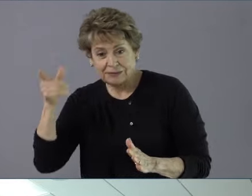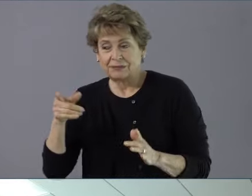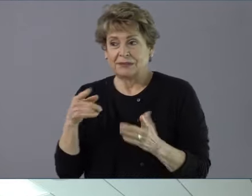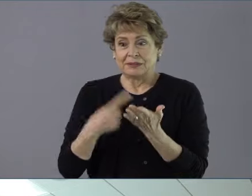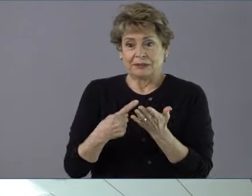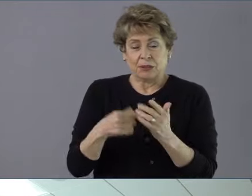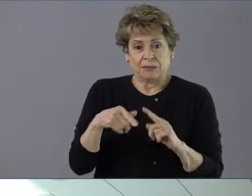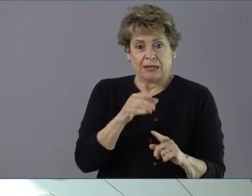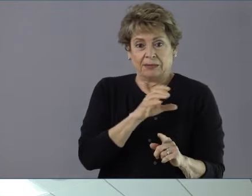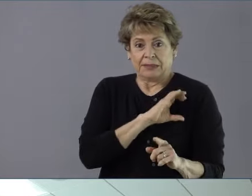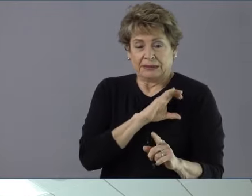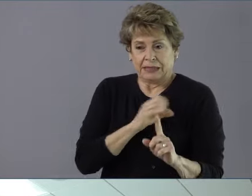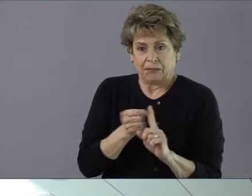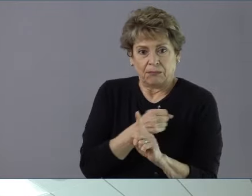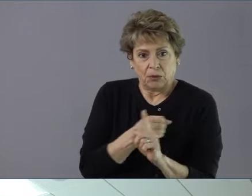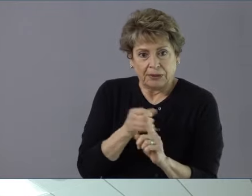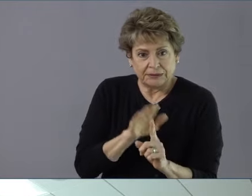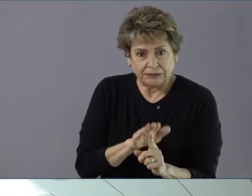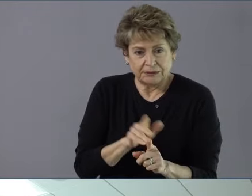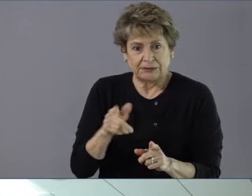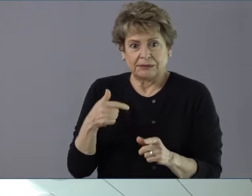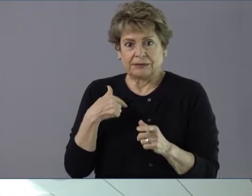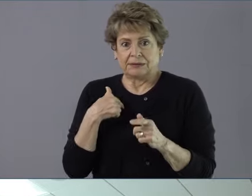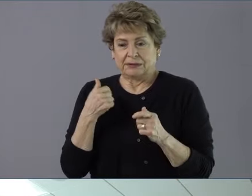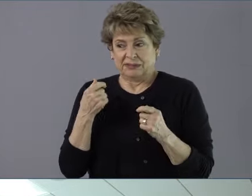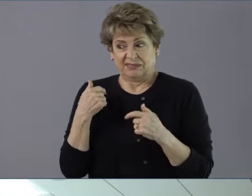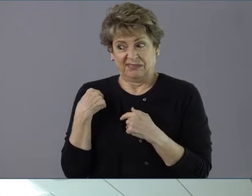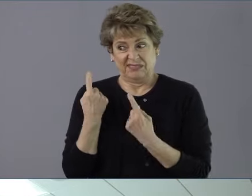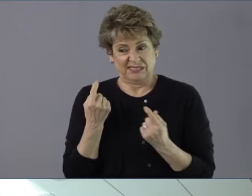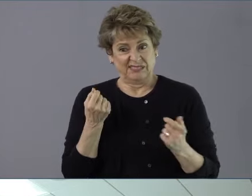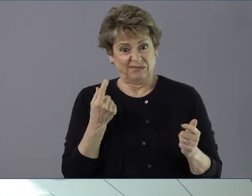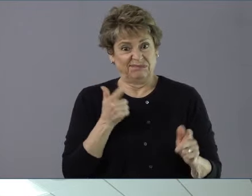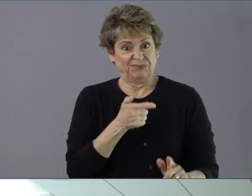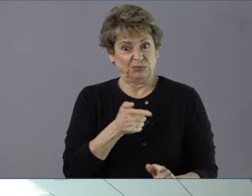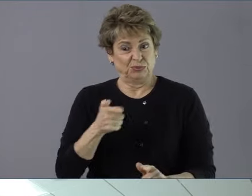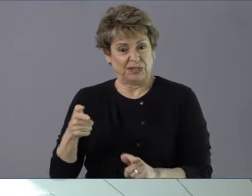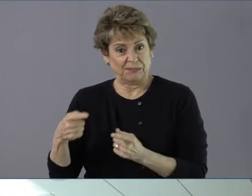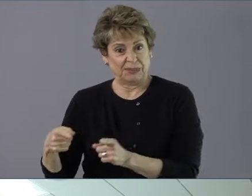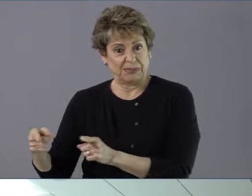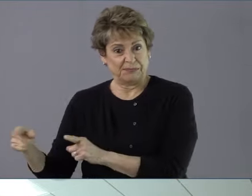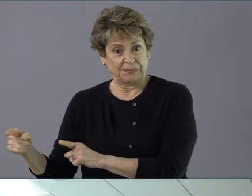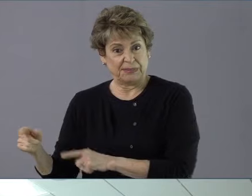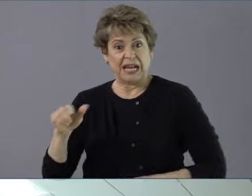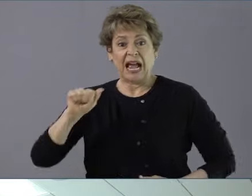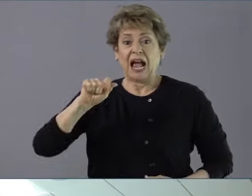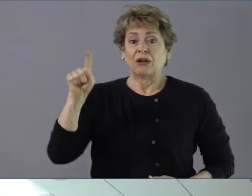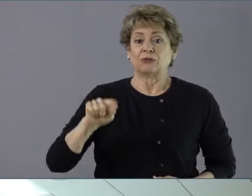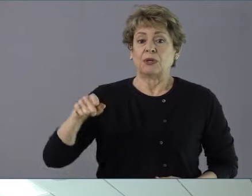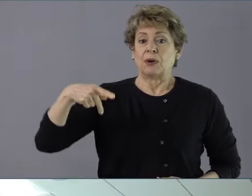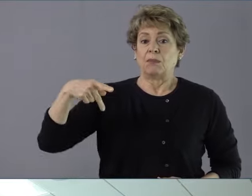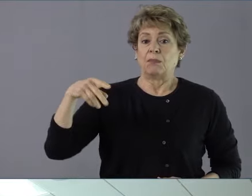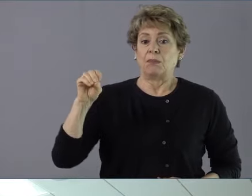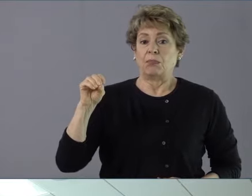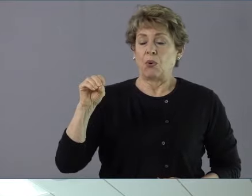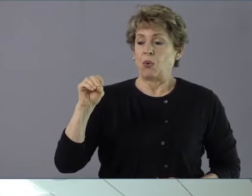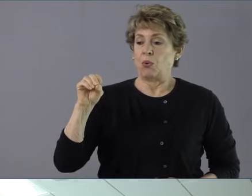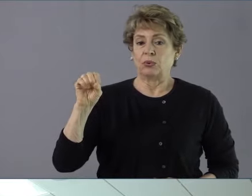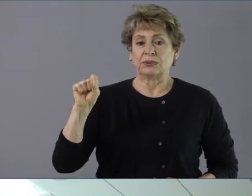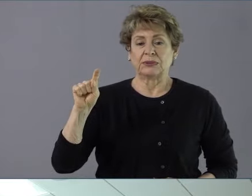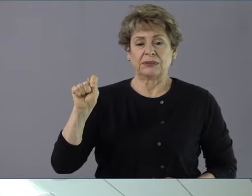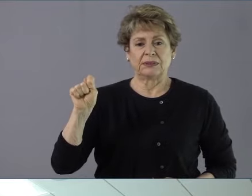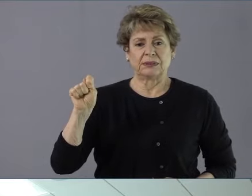have been several shootings. You've indicated a willingness to diversify AZ Post, de-escalation training,